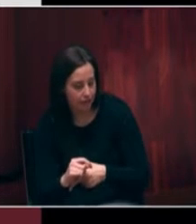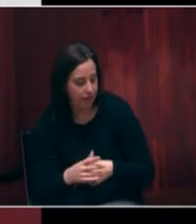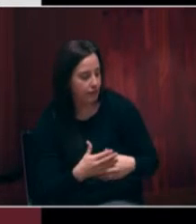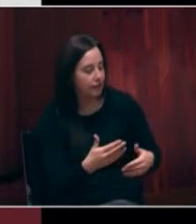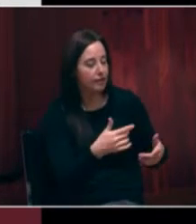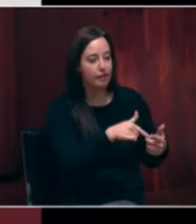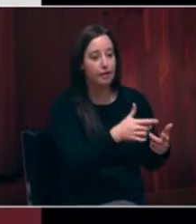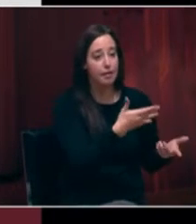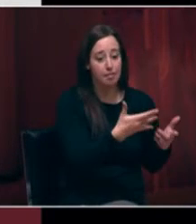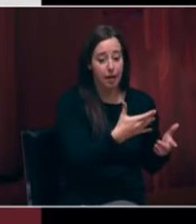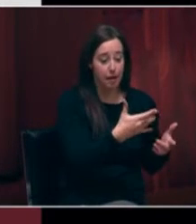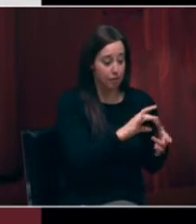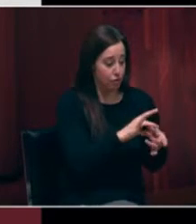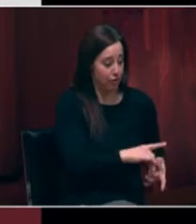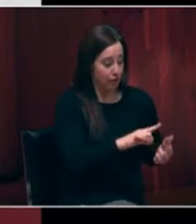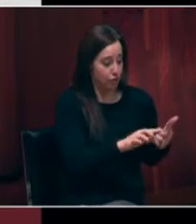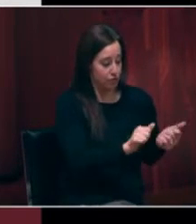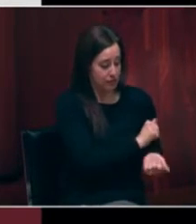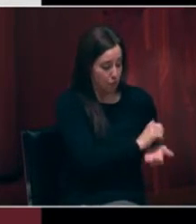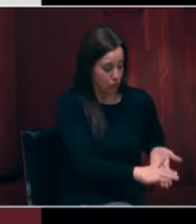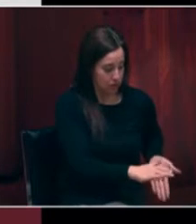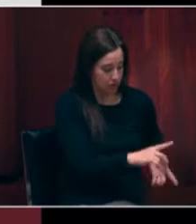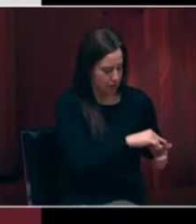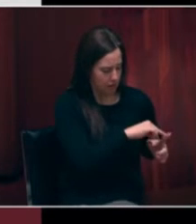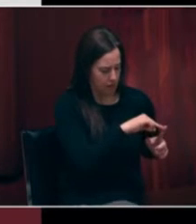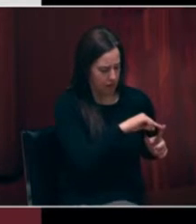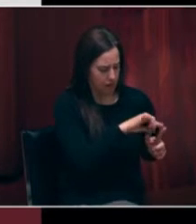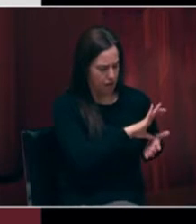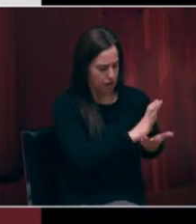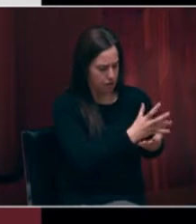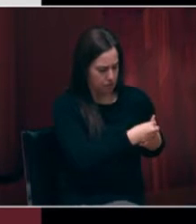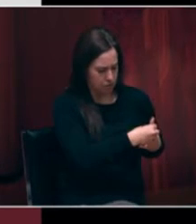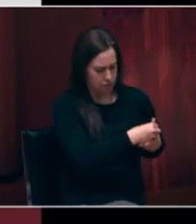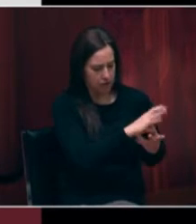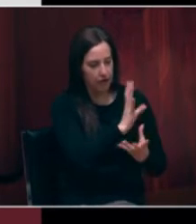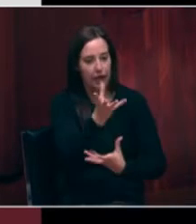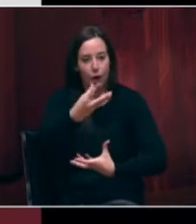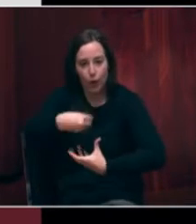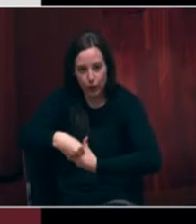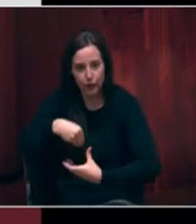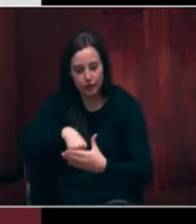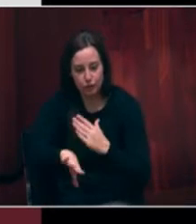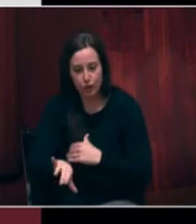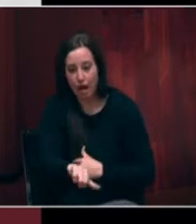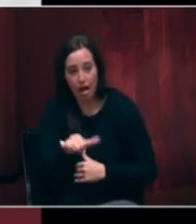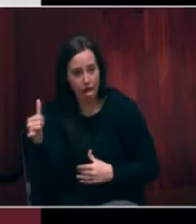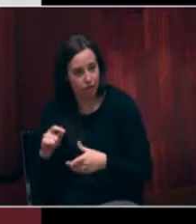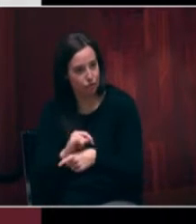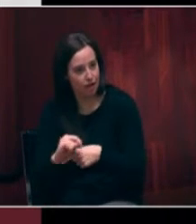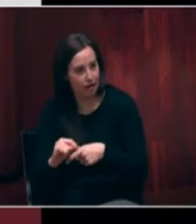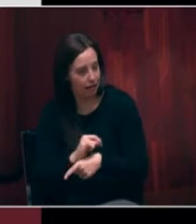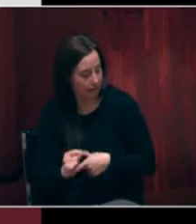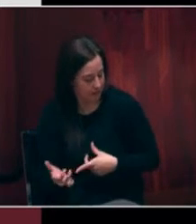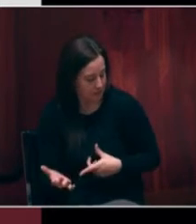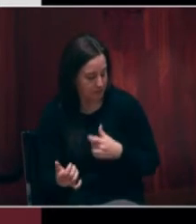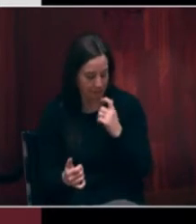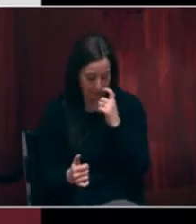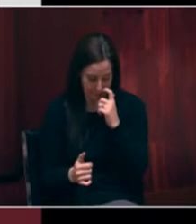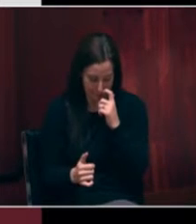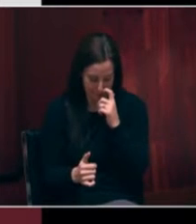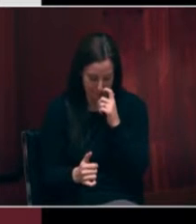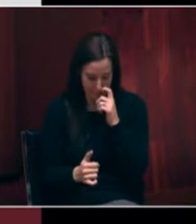another training. The more that you can integrate these requirements into things that already employees get related to how they do their